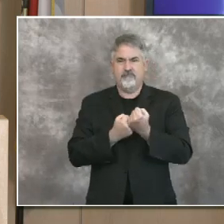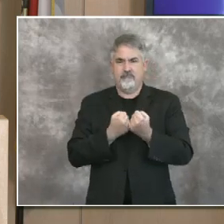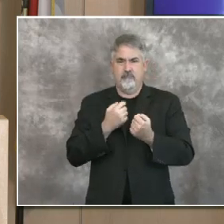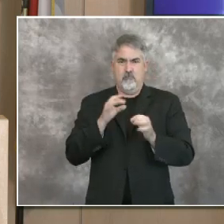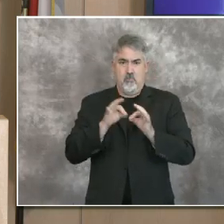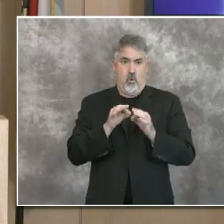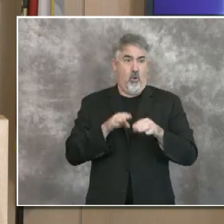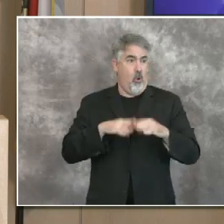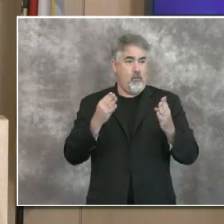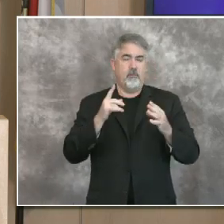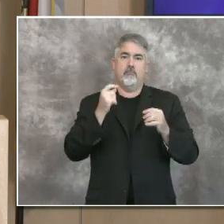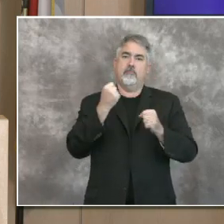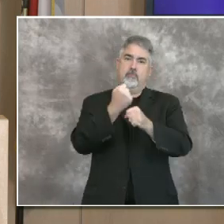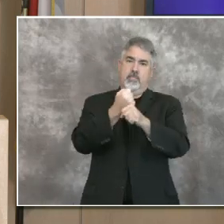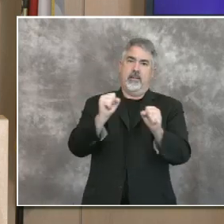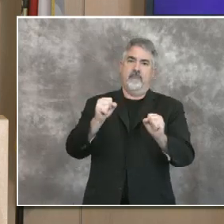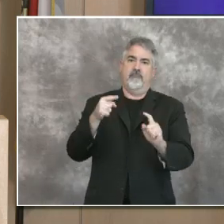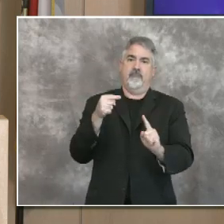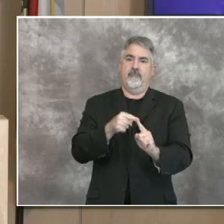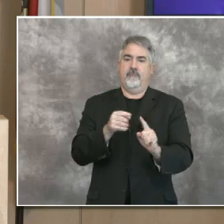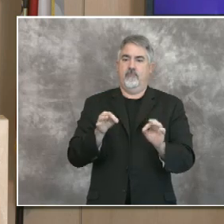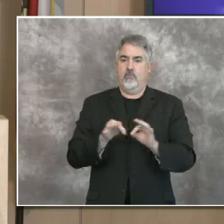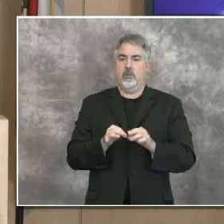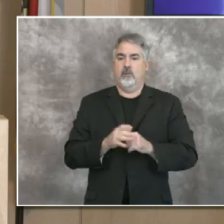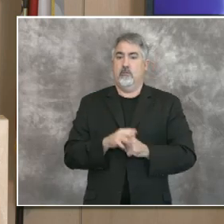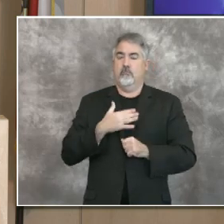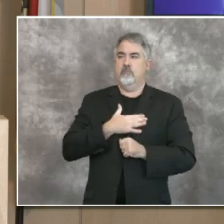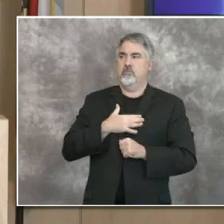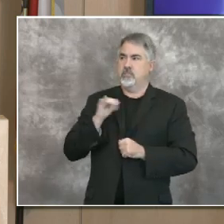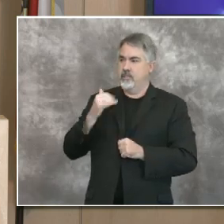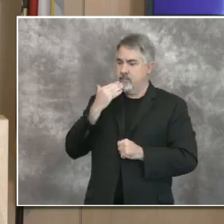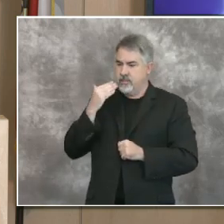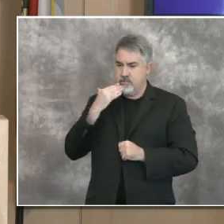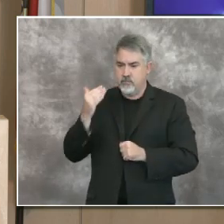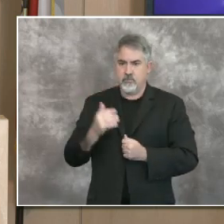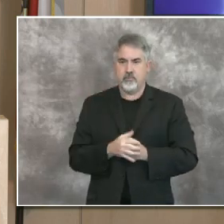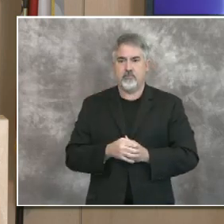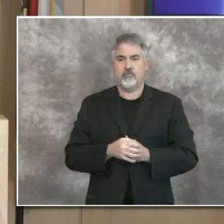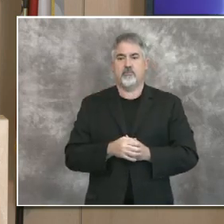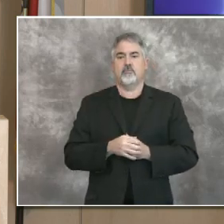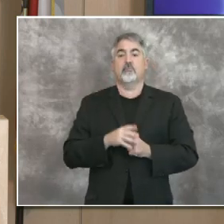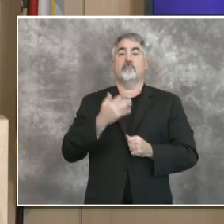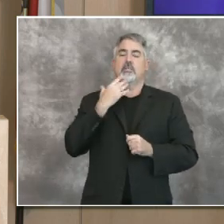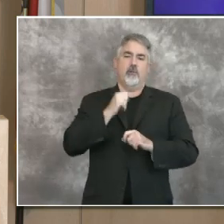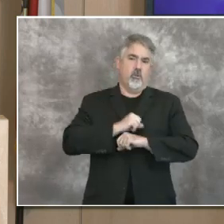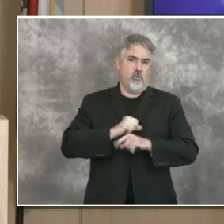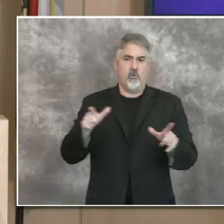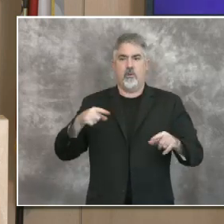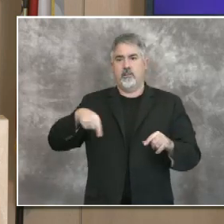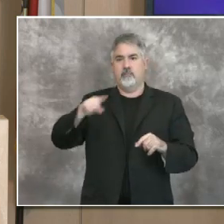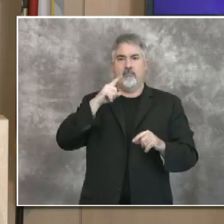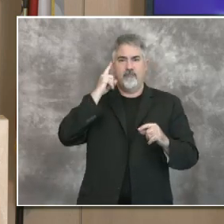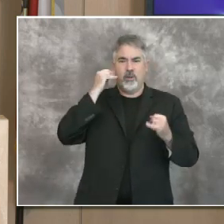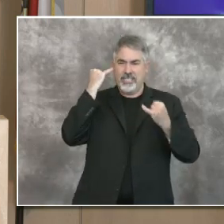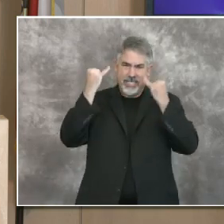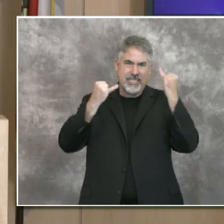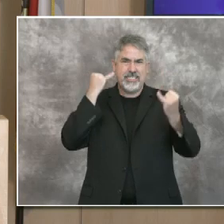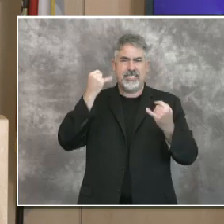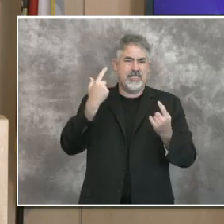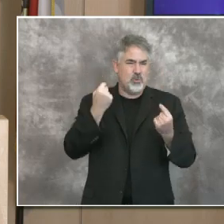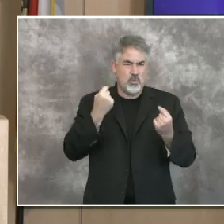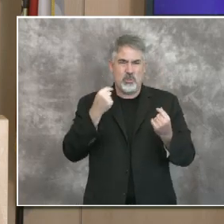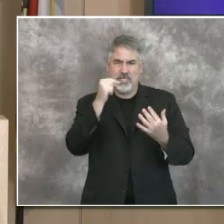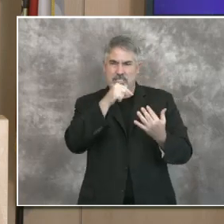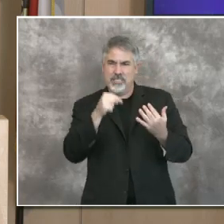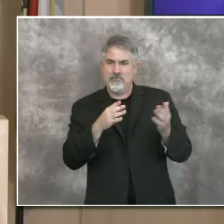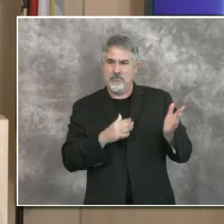this document, and I appreciate it. I want to thank all of you for coming up with these plans and ideas about